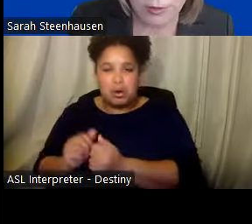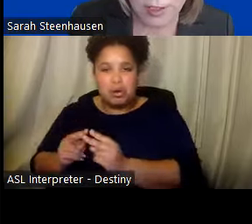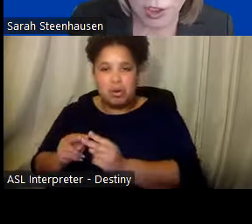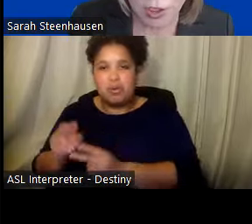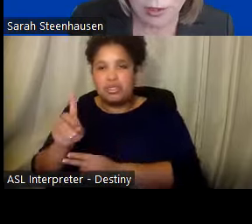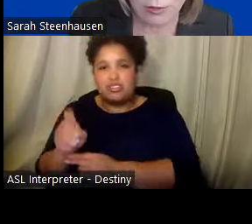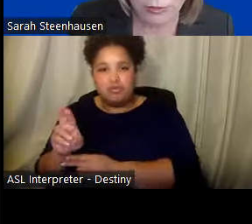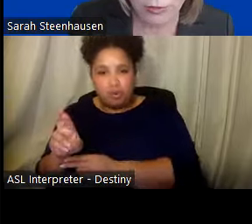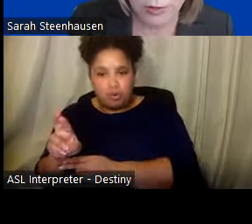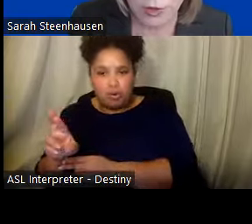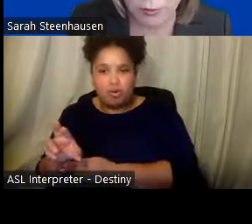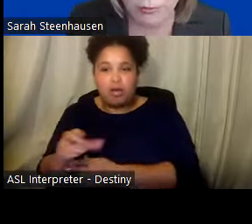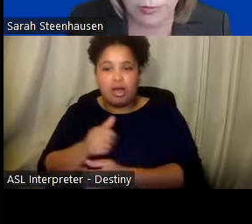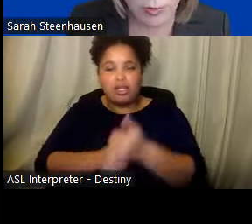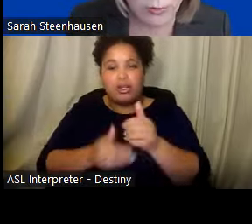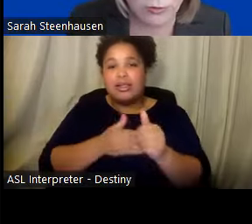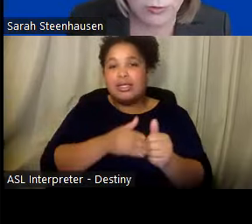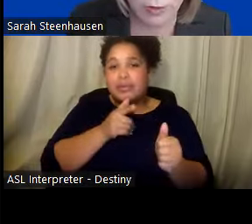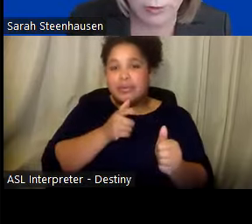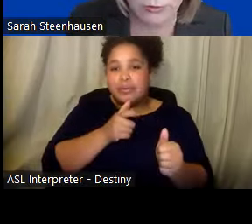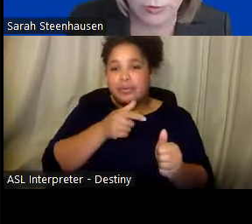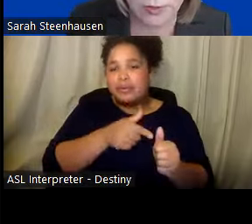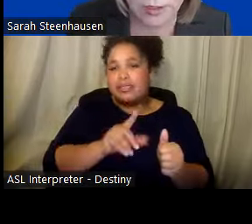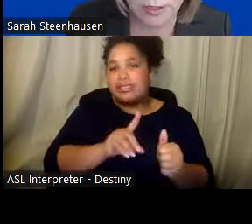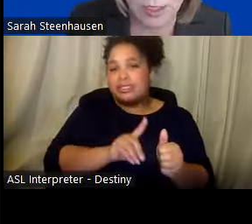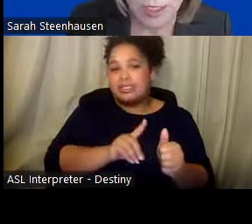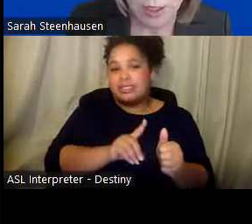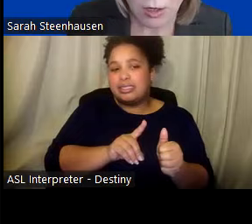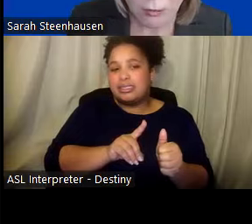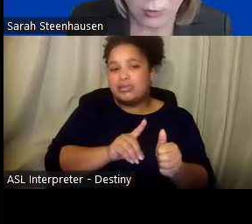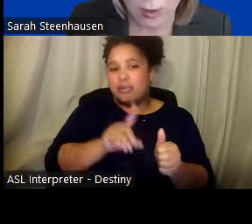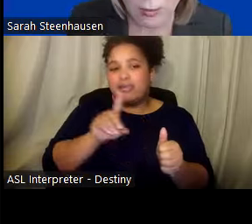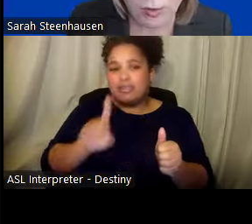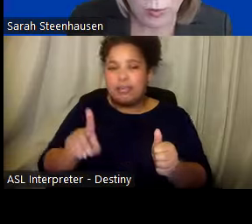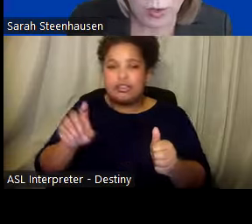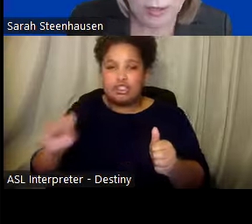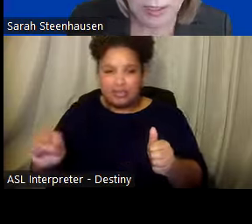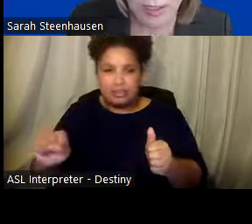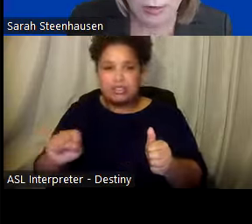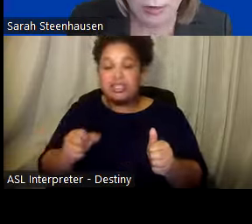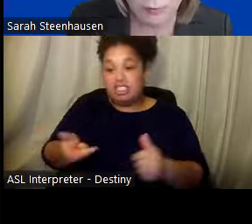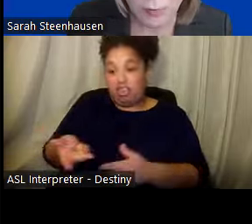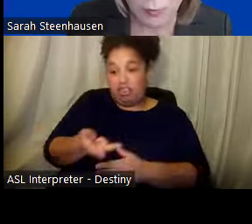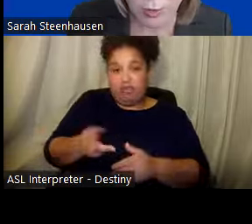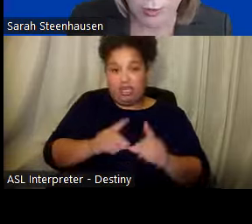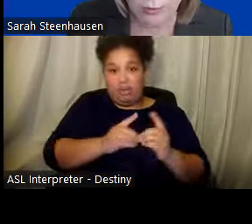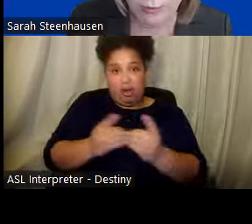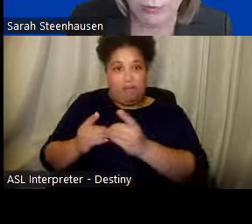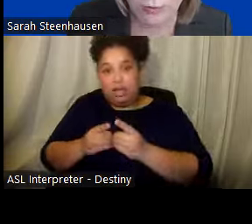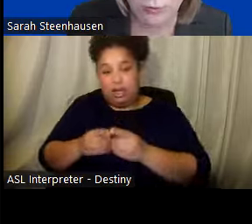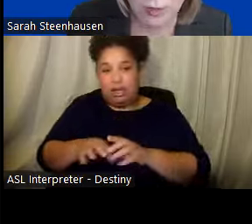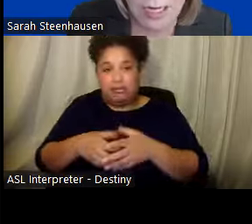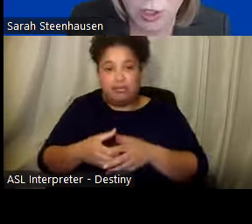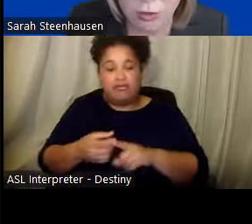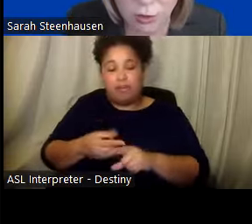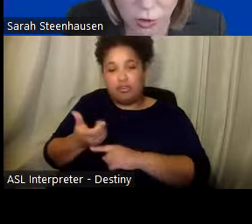of Rehabilitation and under the leadership of the Department of Developmental Services. Our 3 departments are working together from a grant we